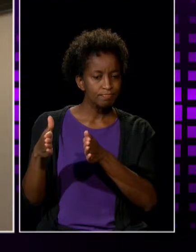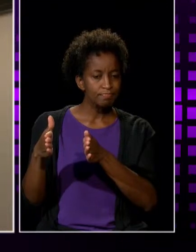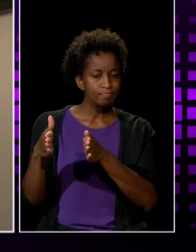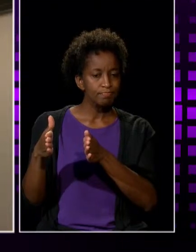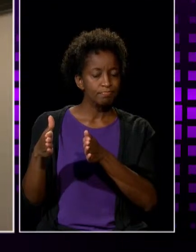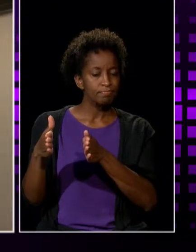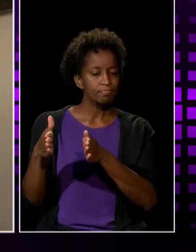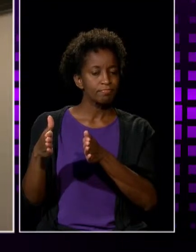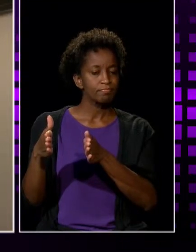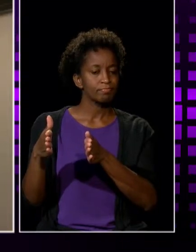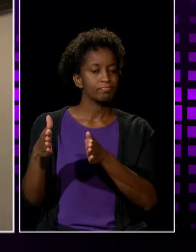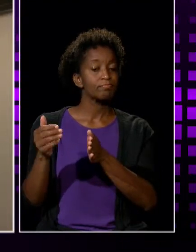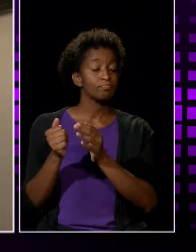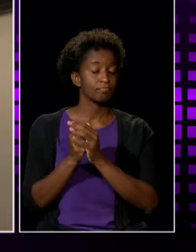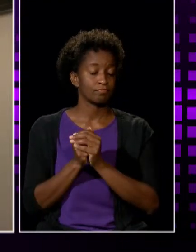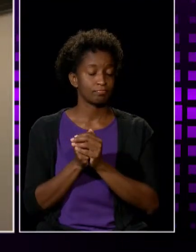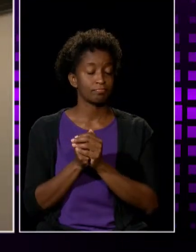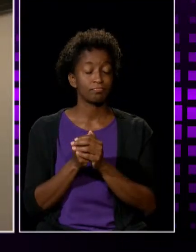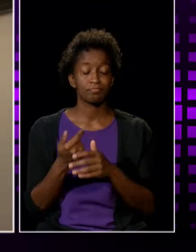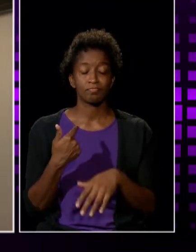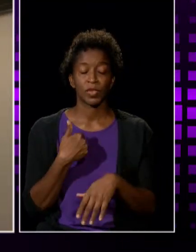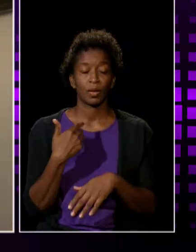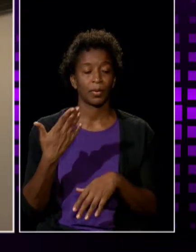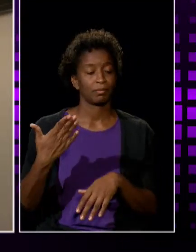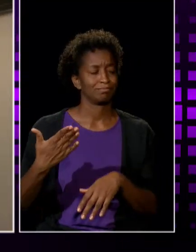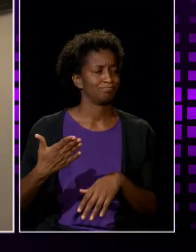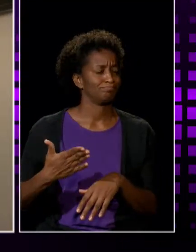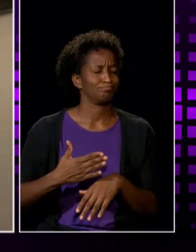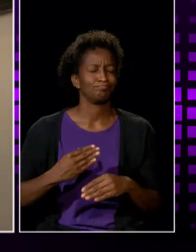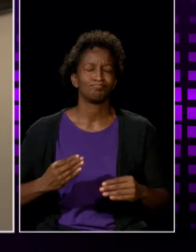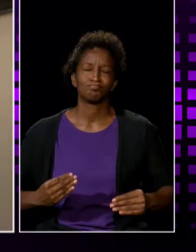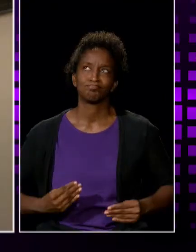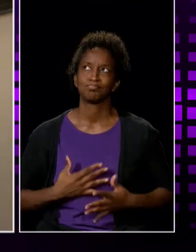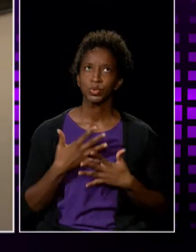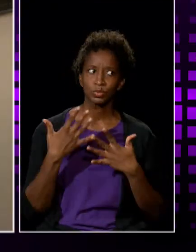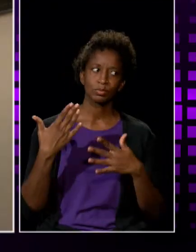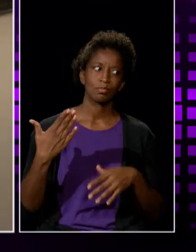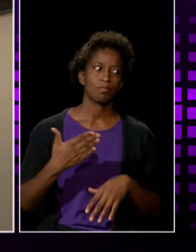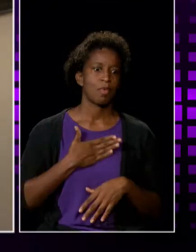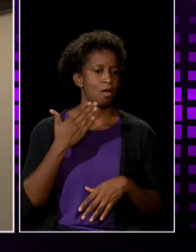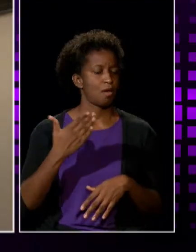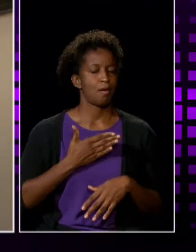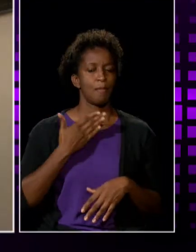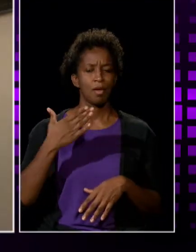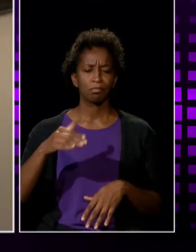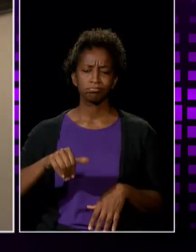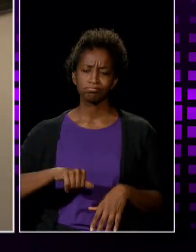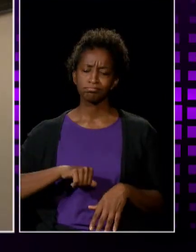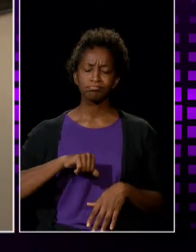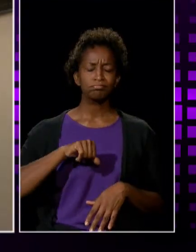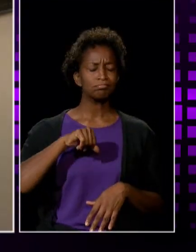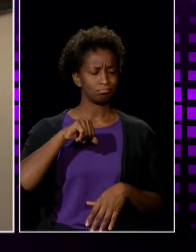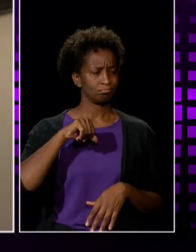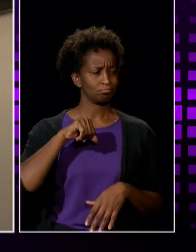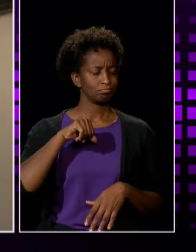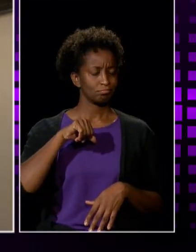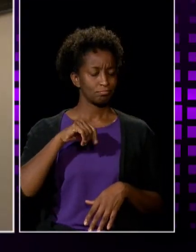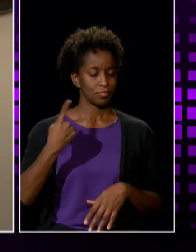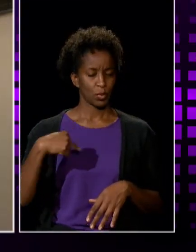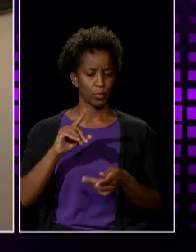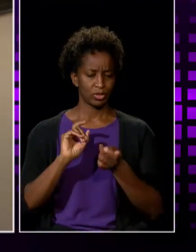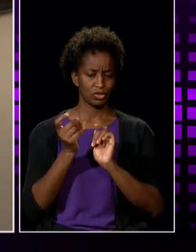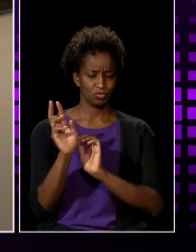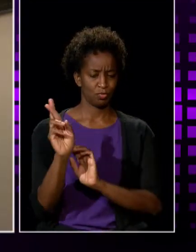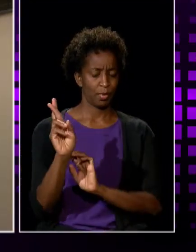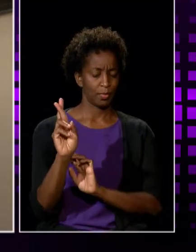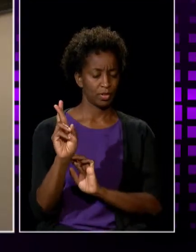And I'm extremely glad, happy, and proud that we became a republic, and I'm extremely happy that the